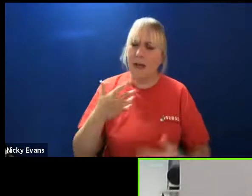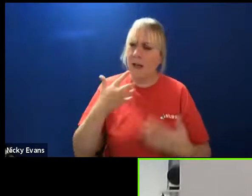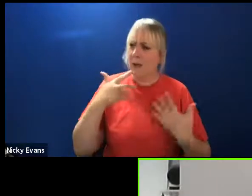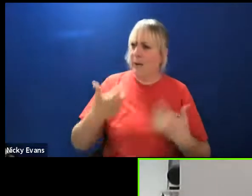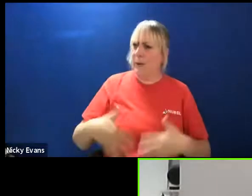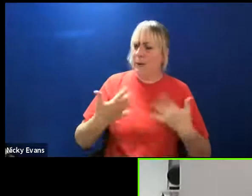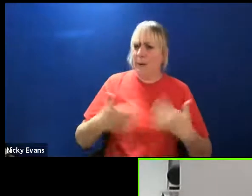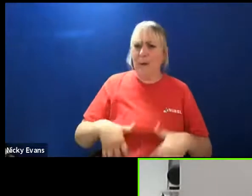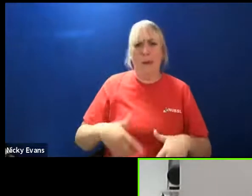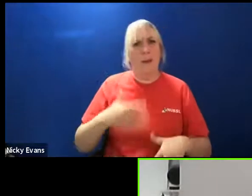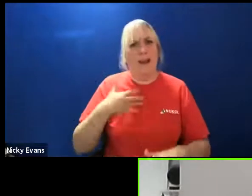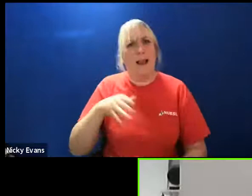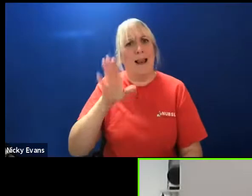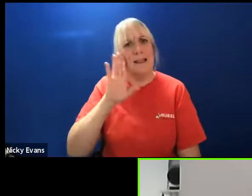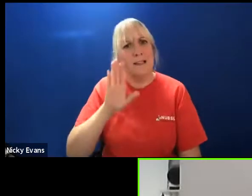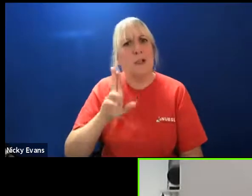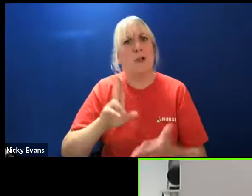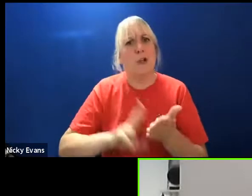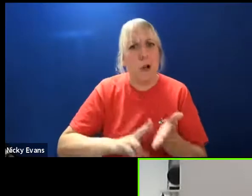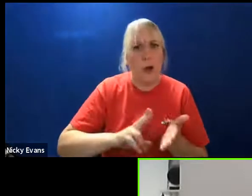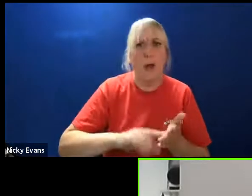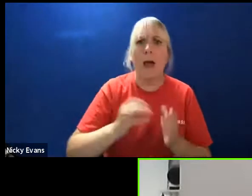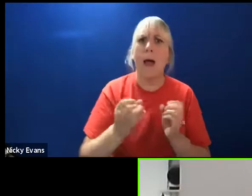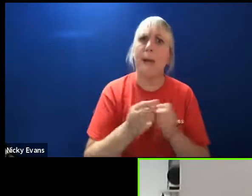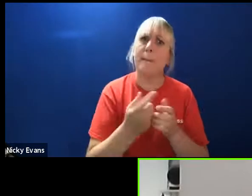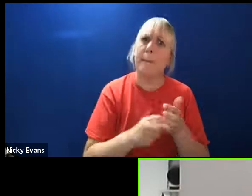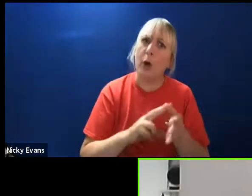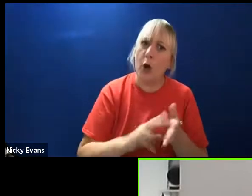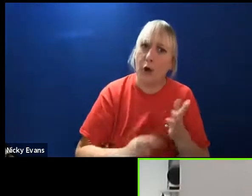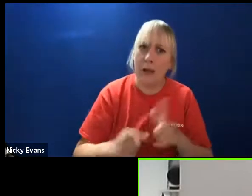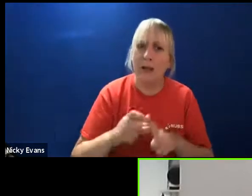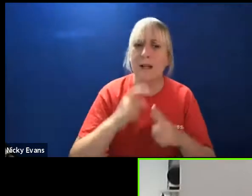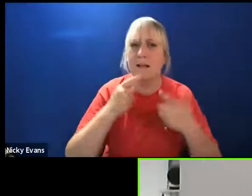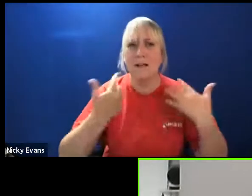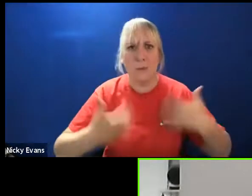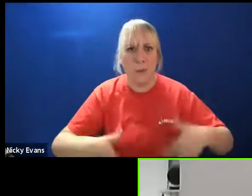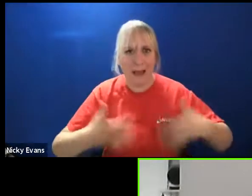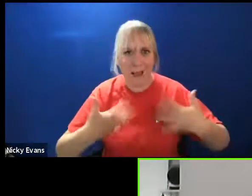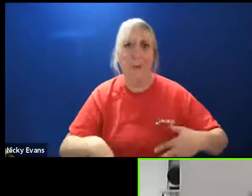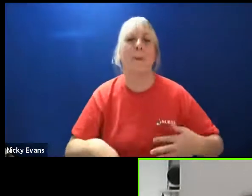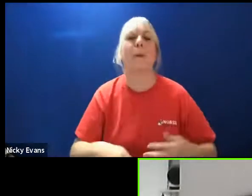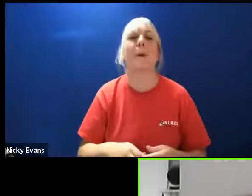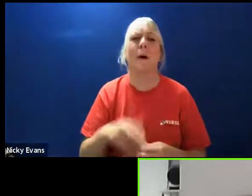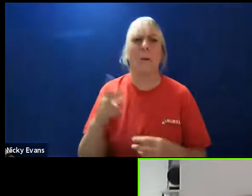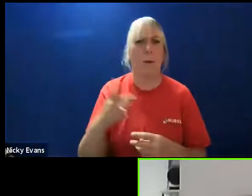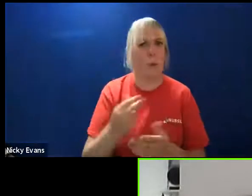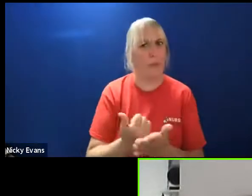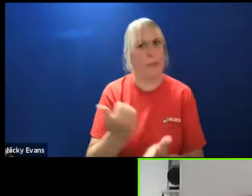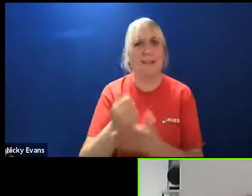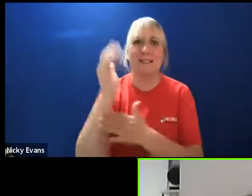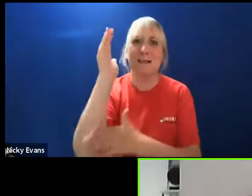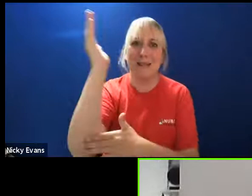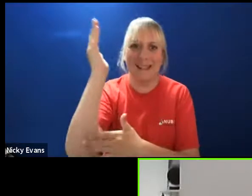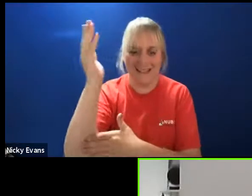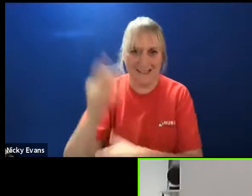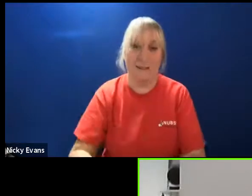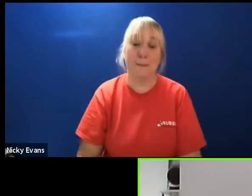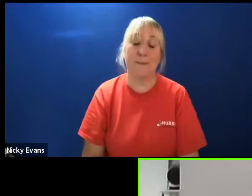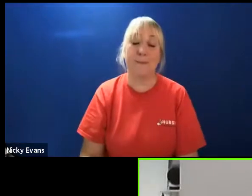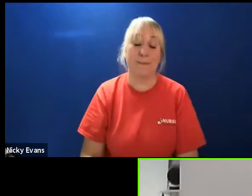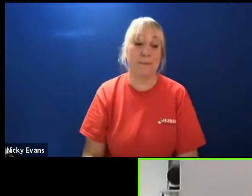Niurka and Bernard, who's a really hard act to follow, but I will try. So as Gawain said, in